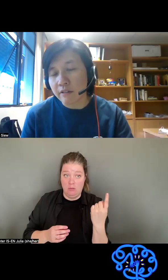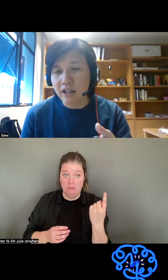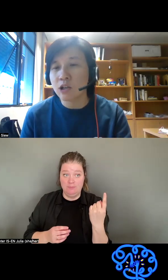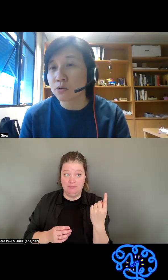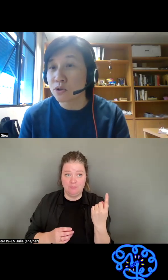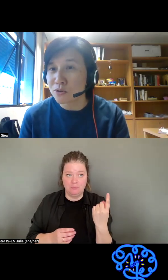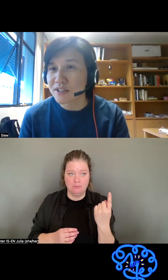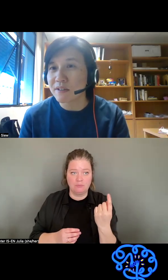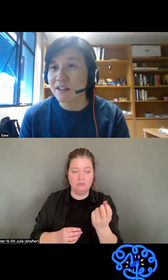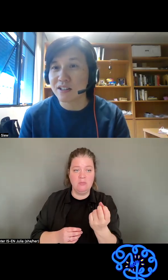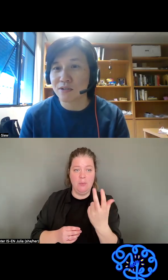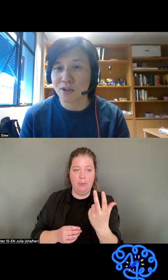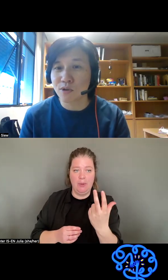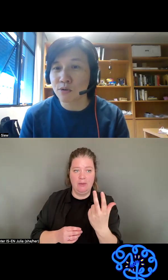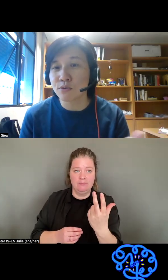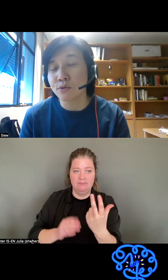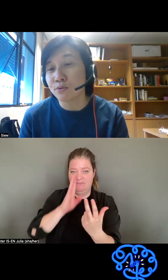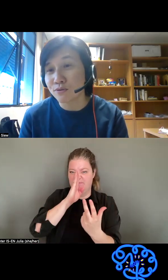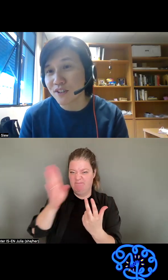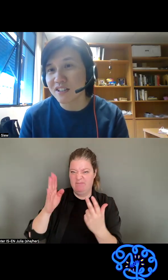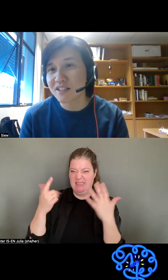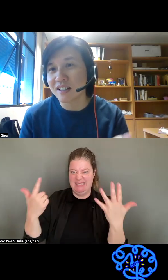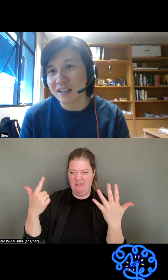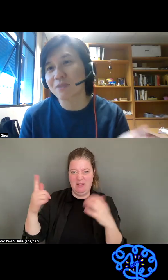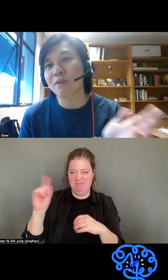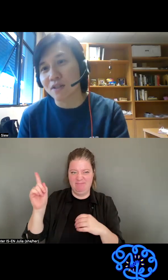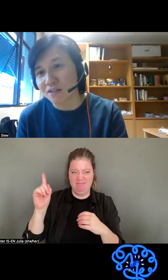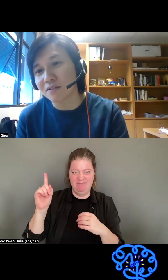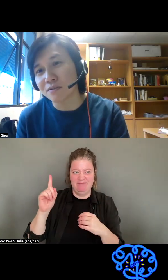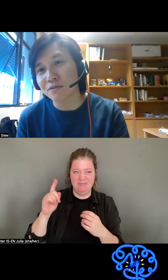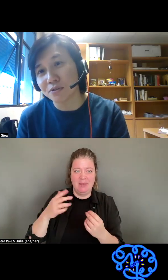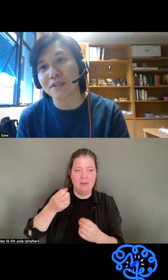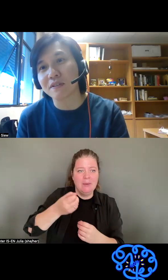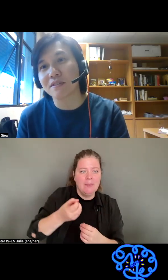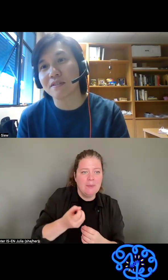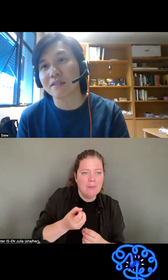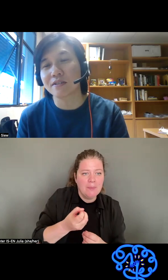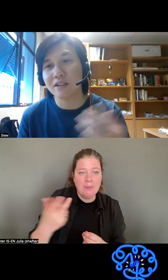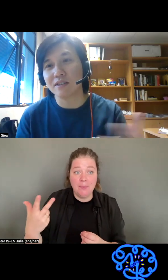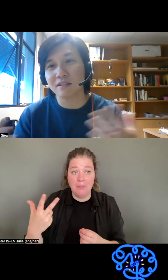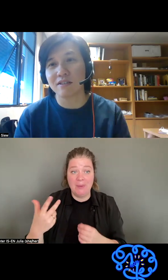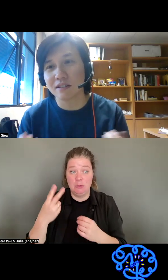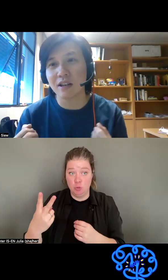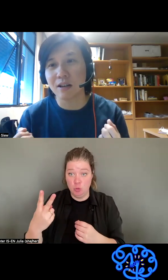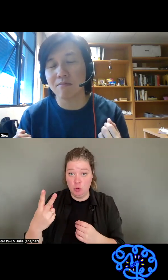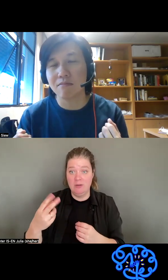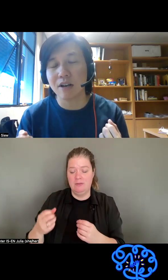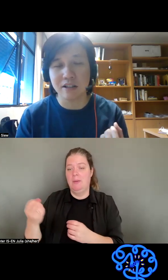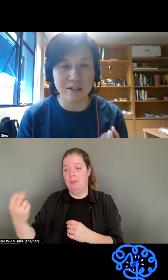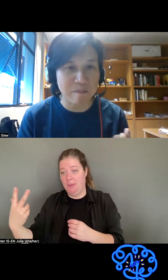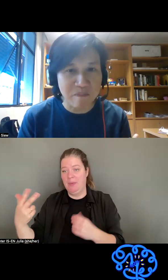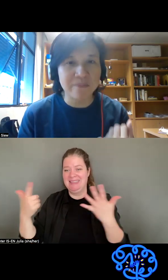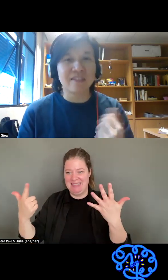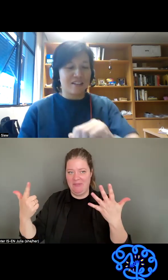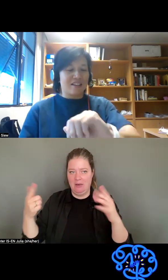cannot directly go to node 7. It has to sort of go through node 2 first, and then it spreads on to node 7. So that's the